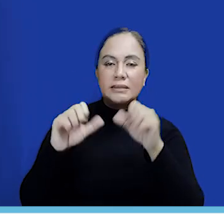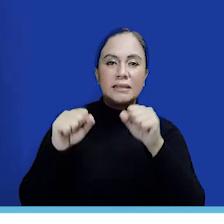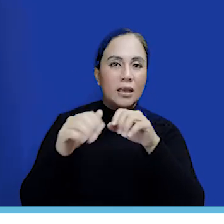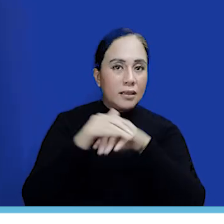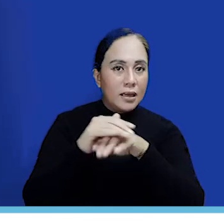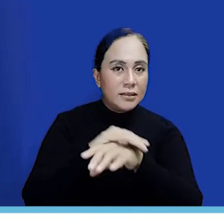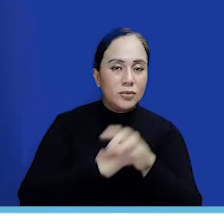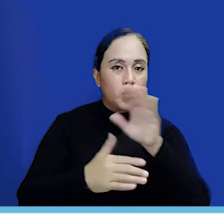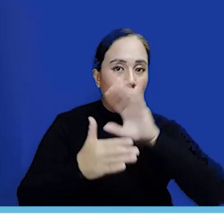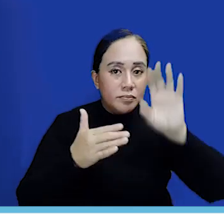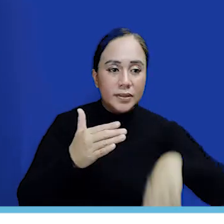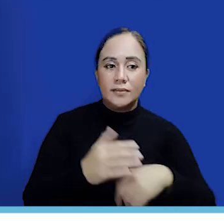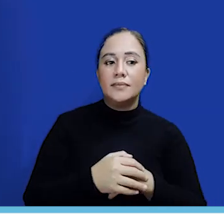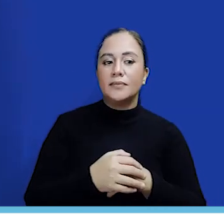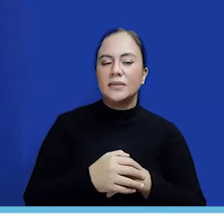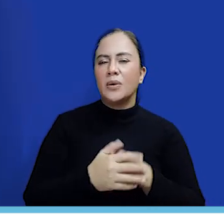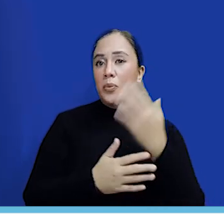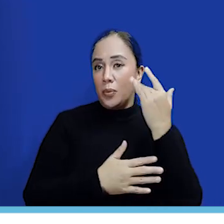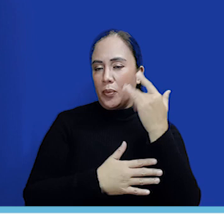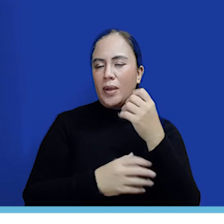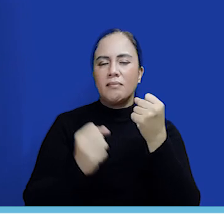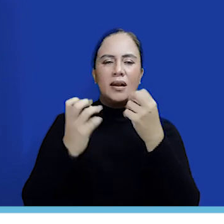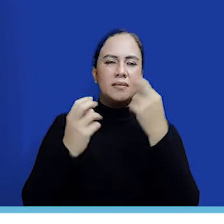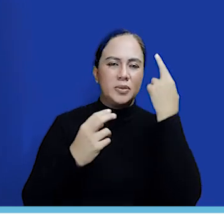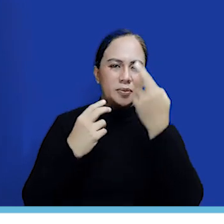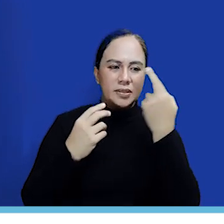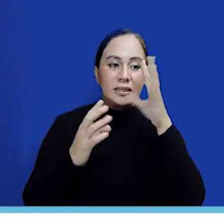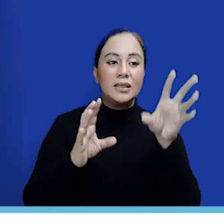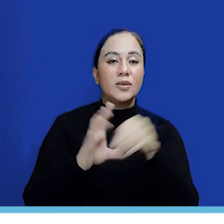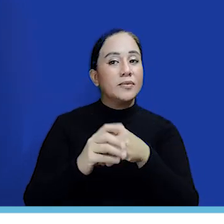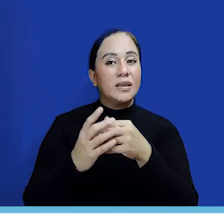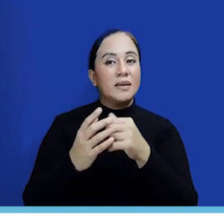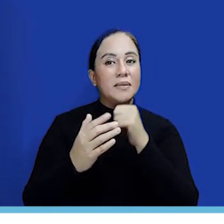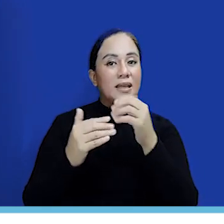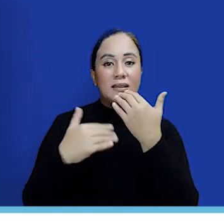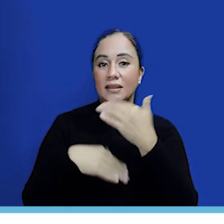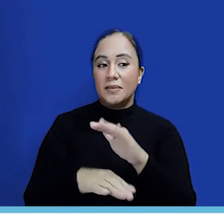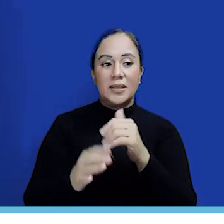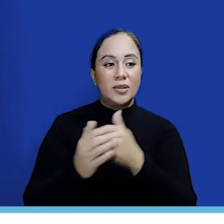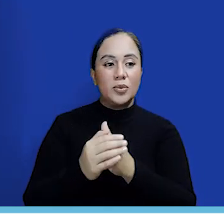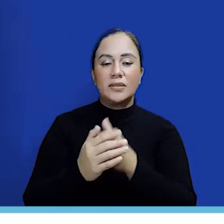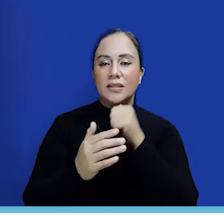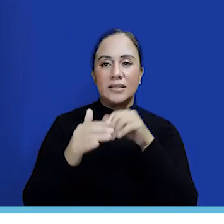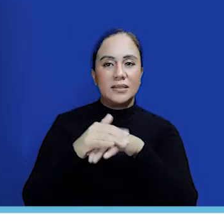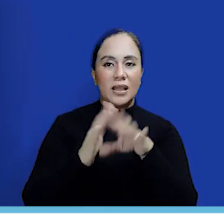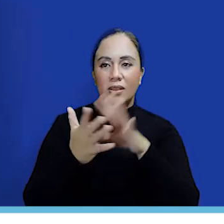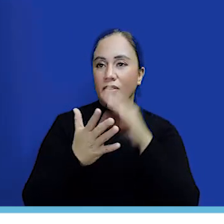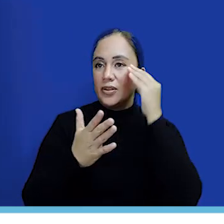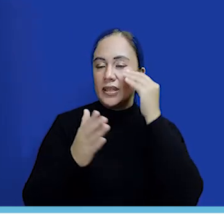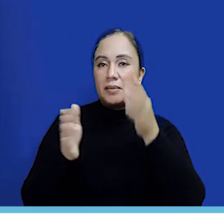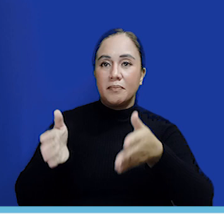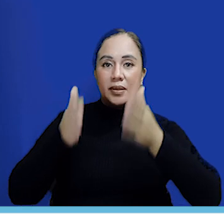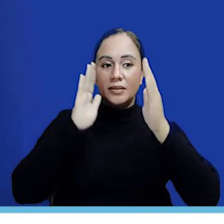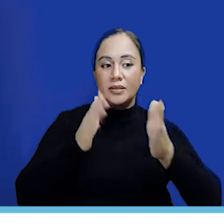are able to access and complete. This is due to many factors, including but not limited to inaccessible